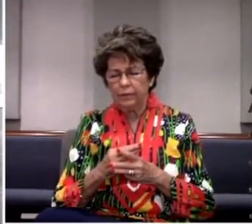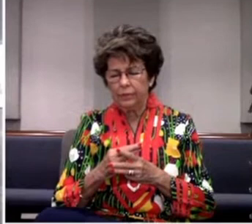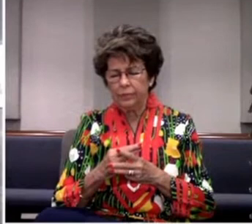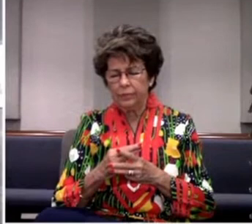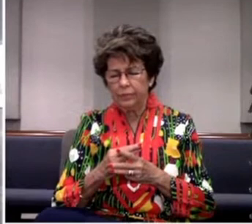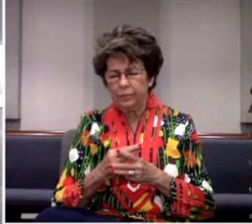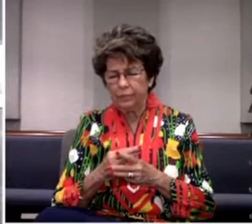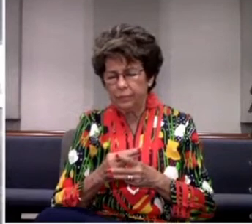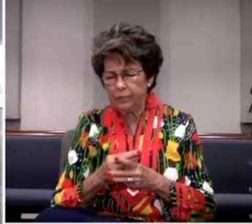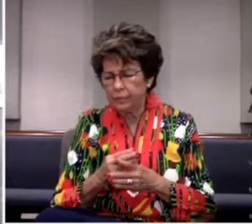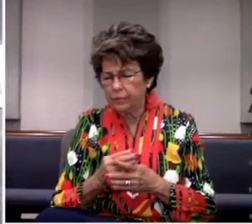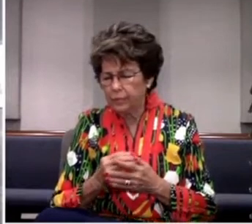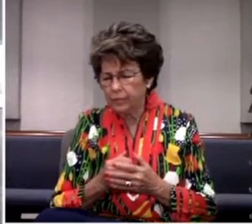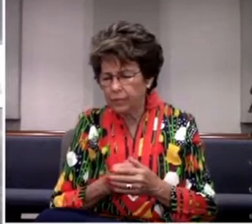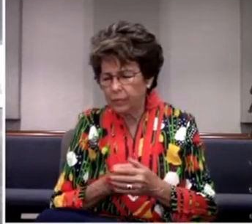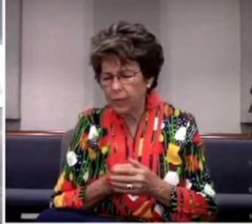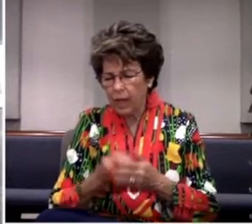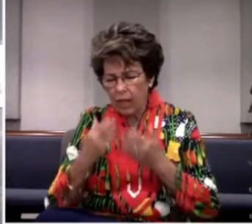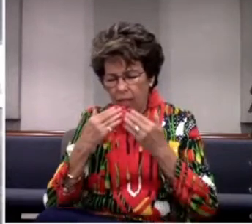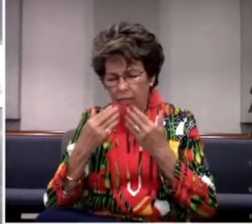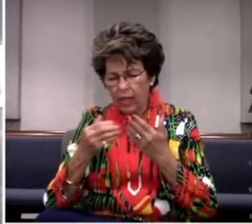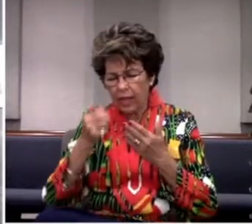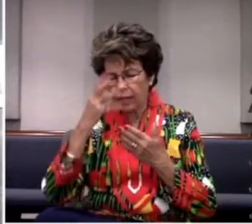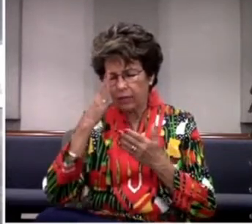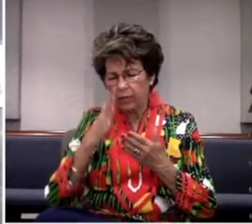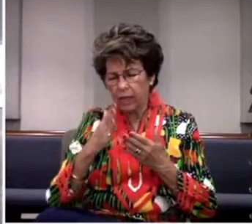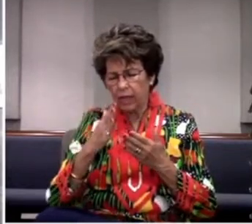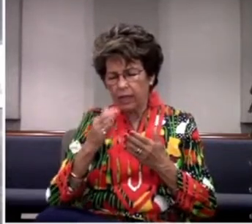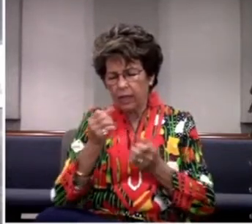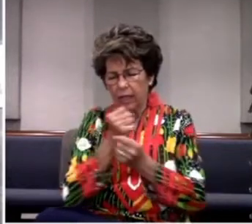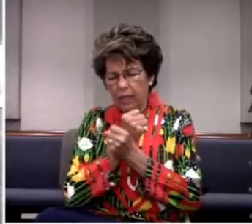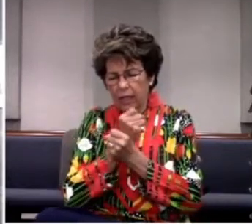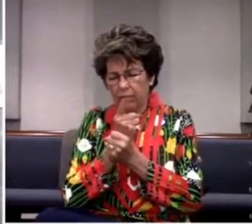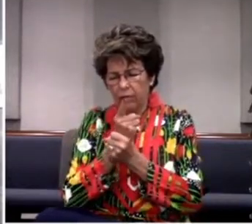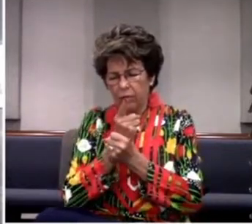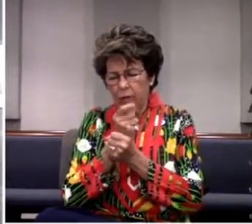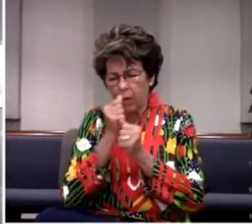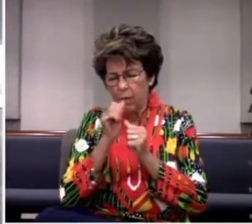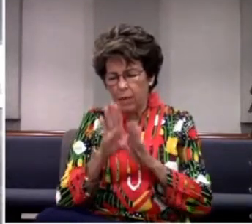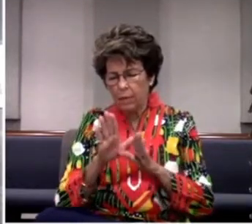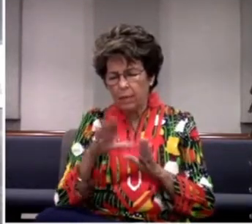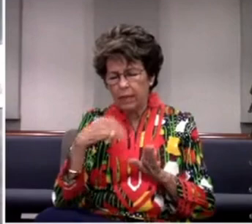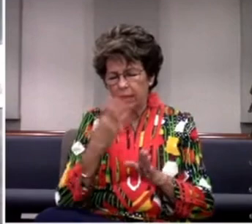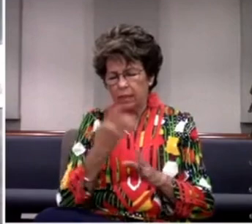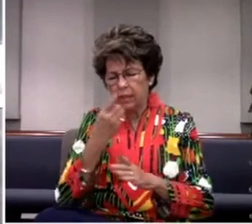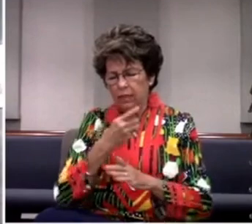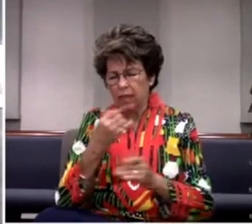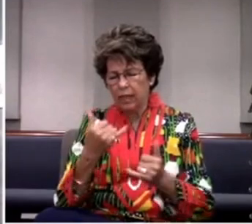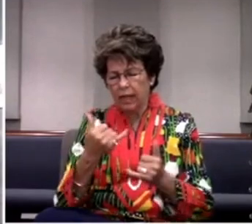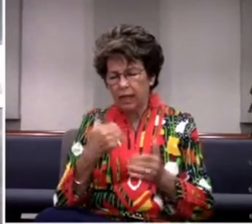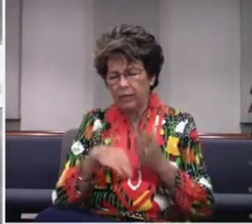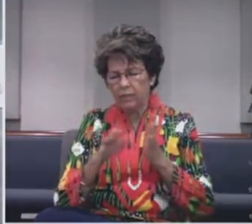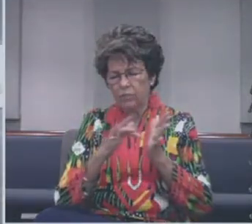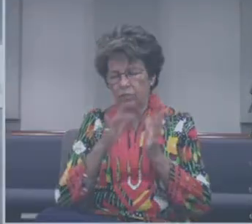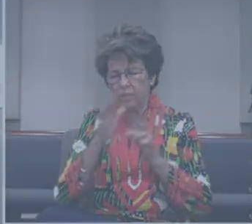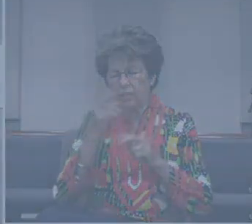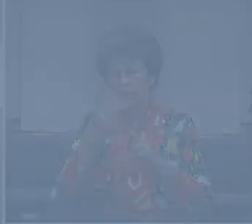chose to redeem us. Thank you, God. We love you. Bless our invitation now. In Jesus' name we pray.